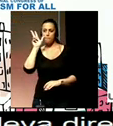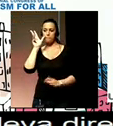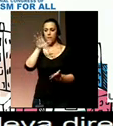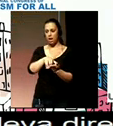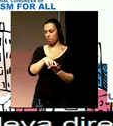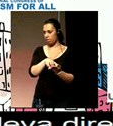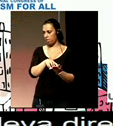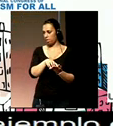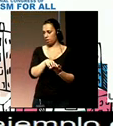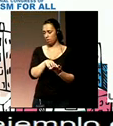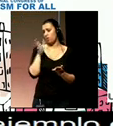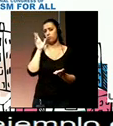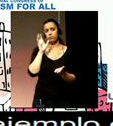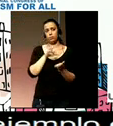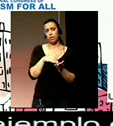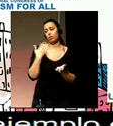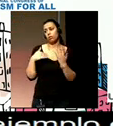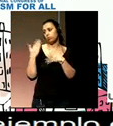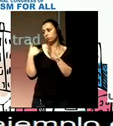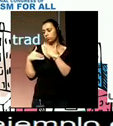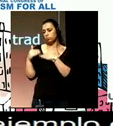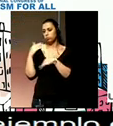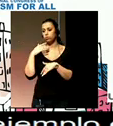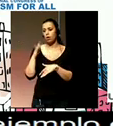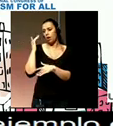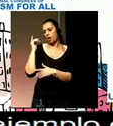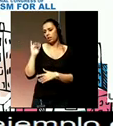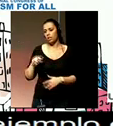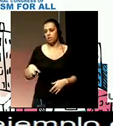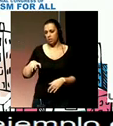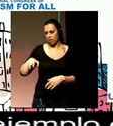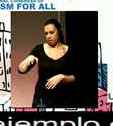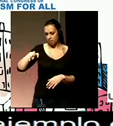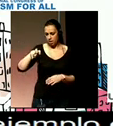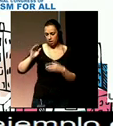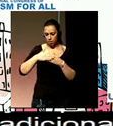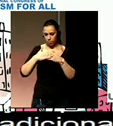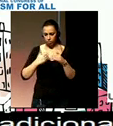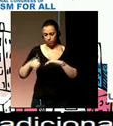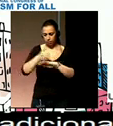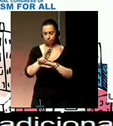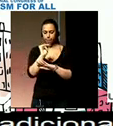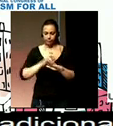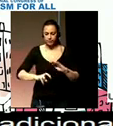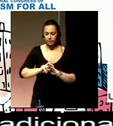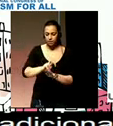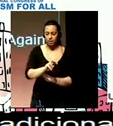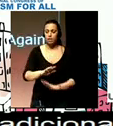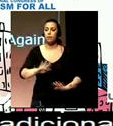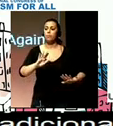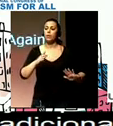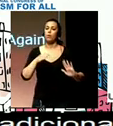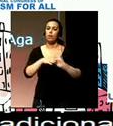had steps to its main entrance, again a symmetrical facade, but the access, which of course was for horses